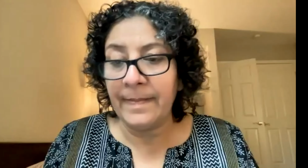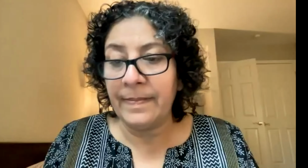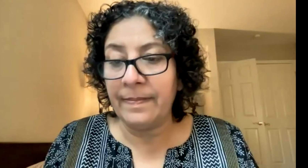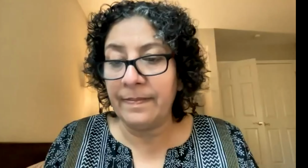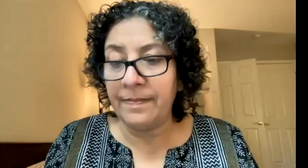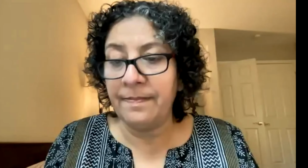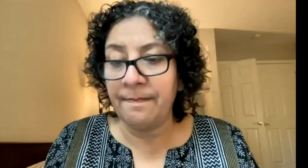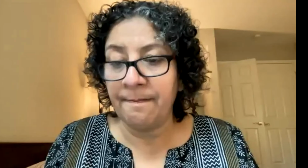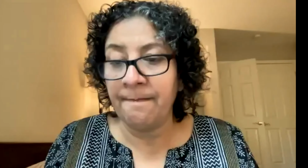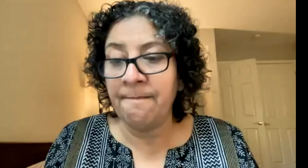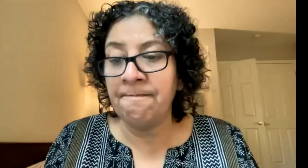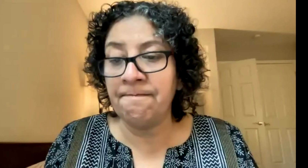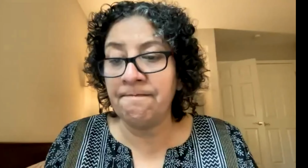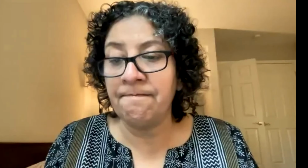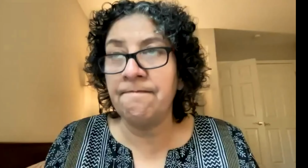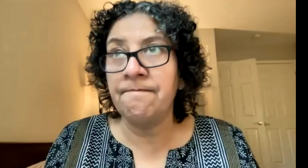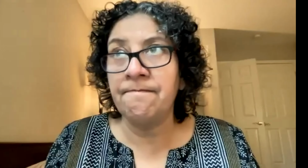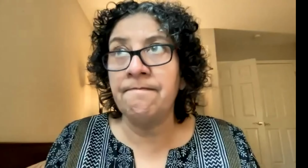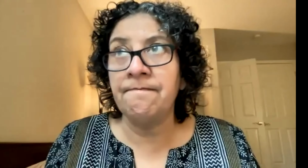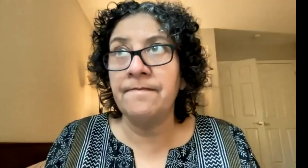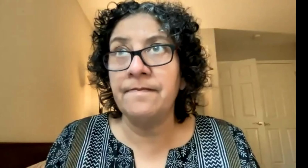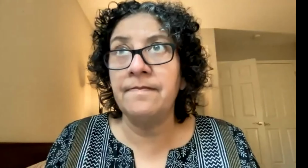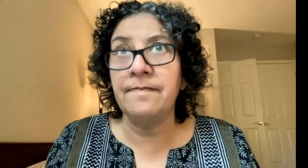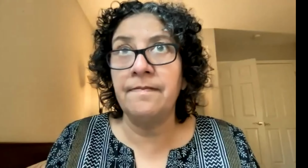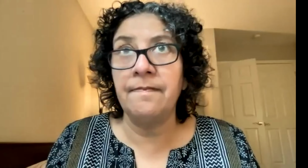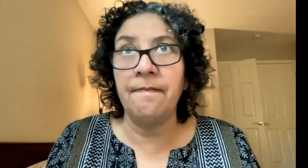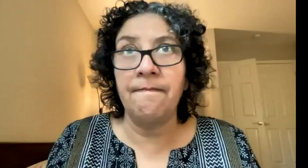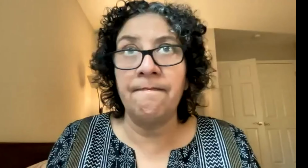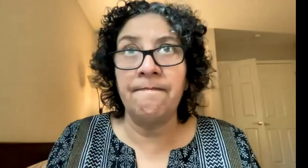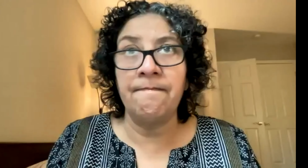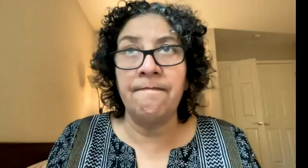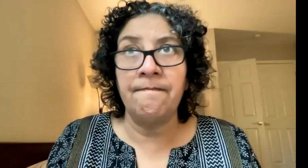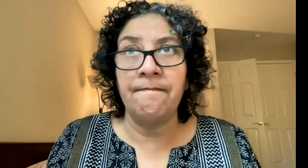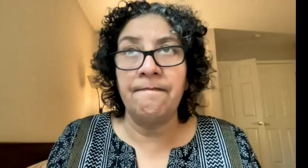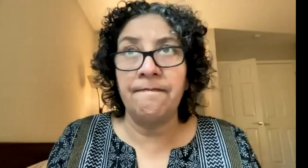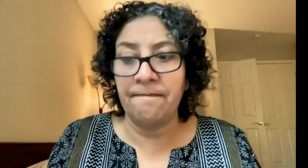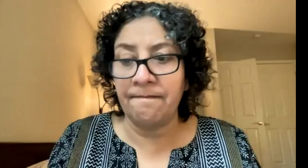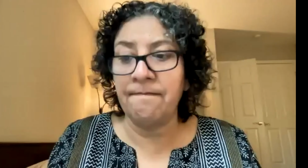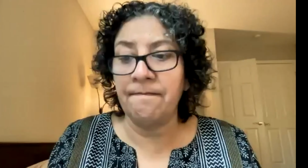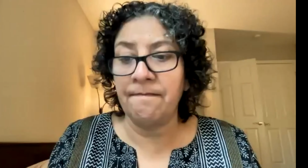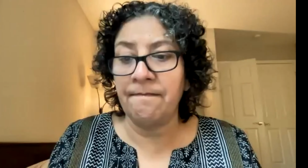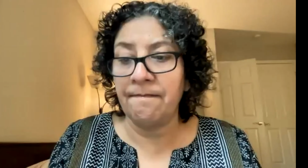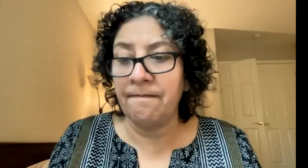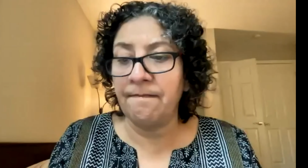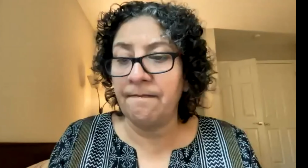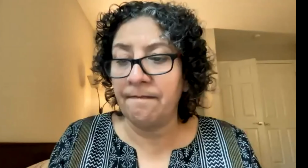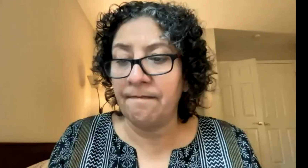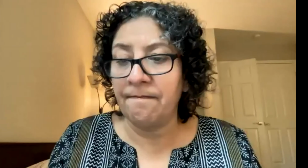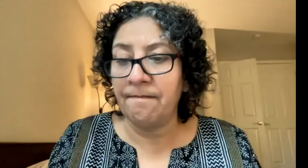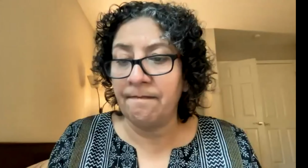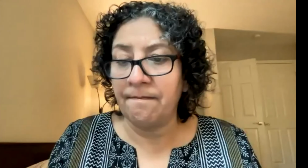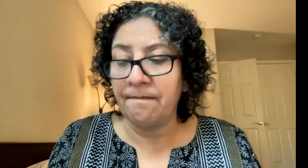to read and write. Therefore, the school have advised to get her a special teacher or somebody to teach